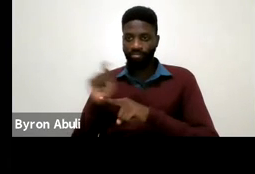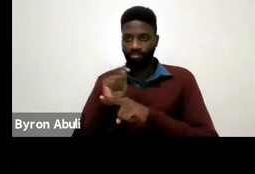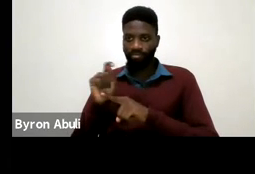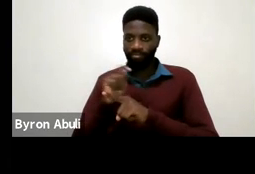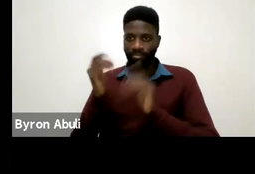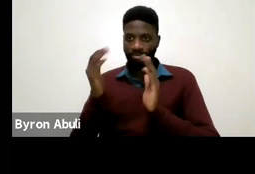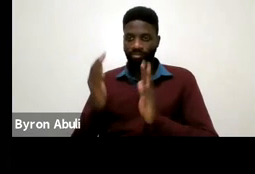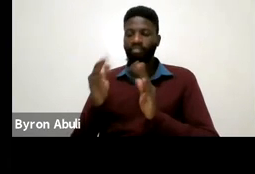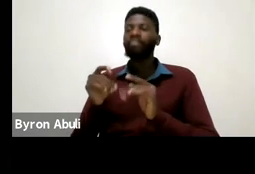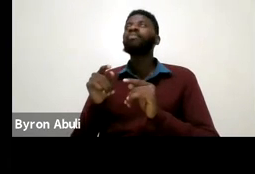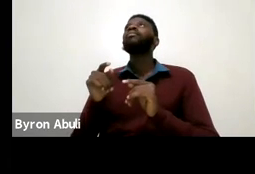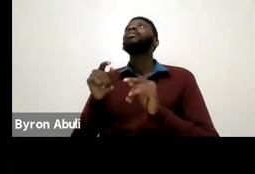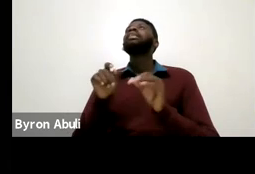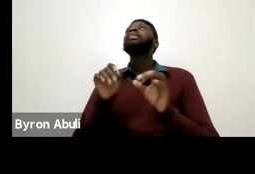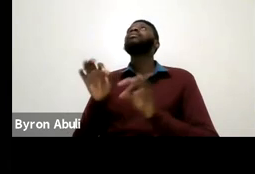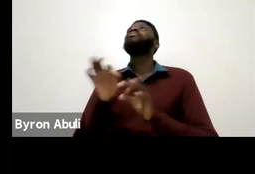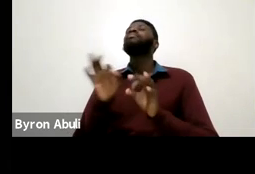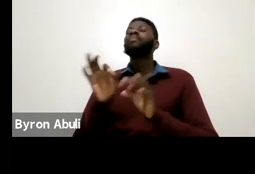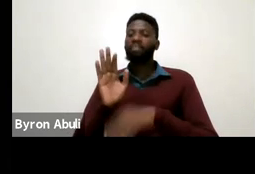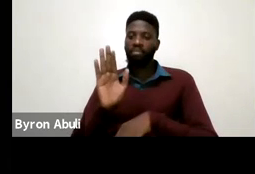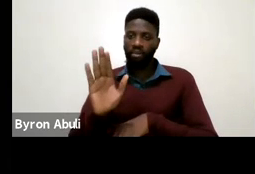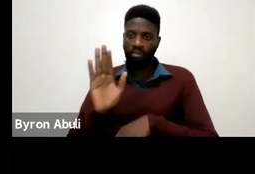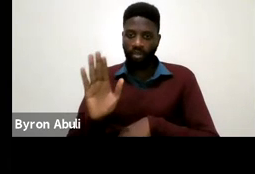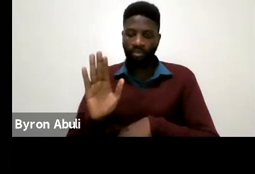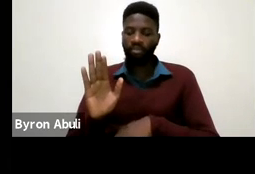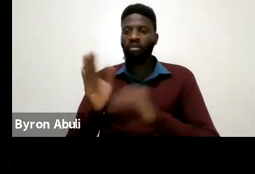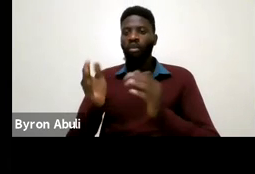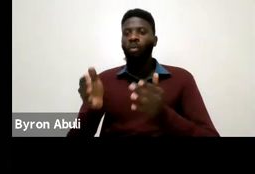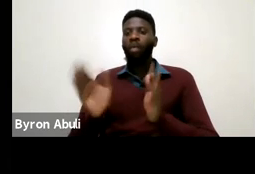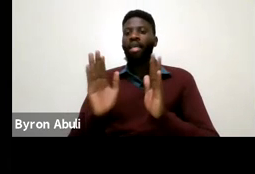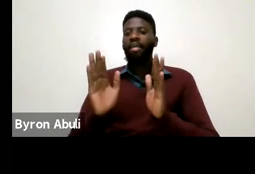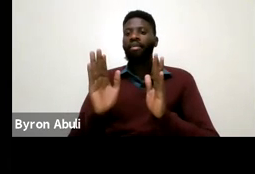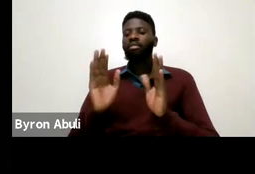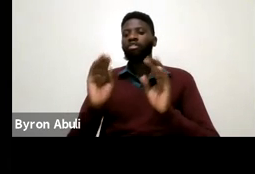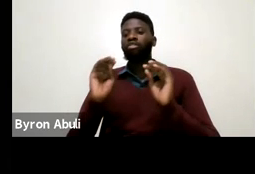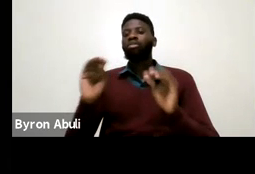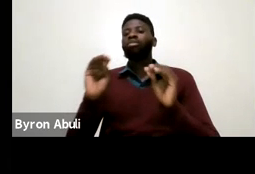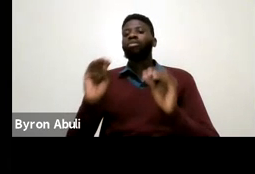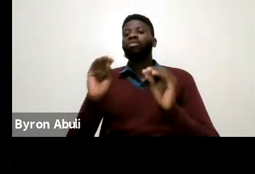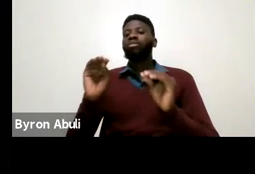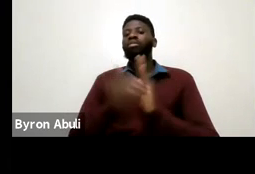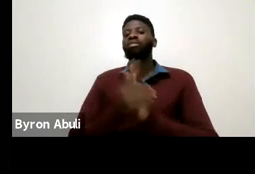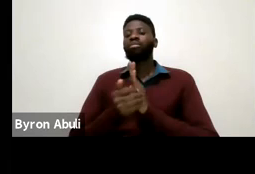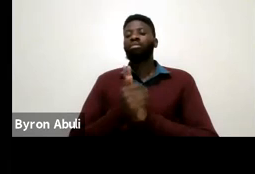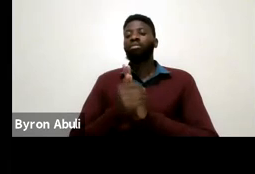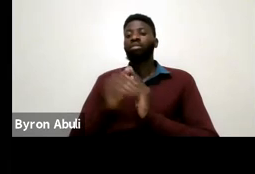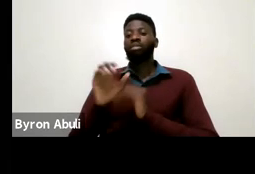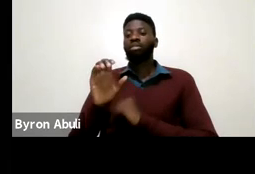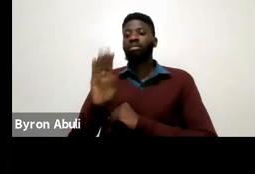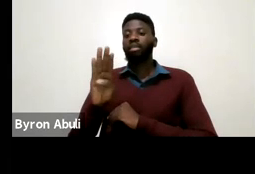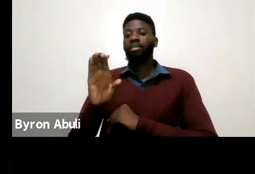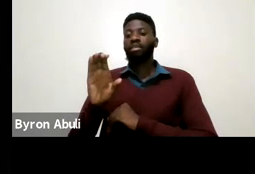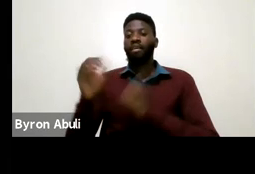defines your way of delivering the skills. Now we have CBC, we used to, from the